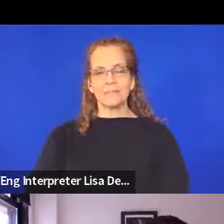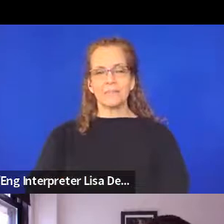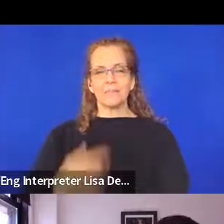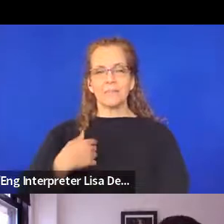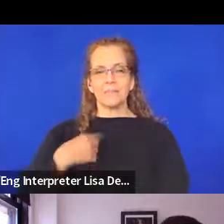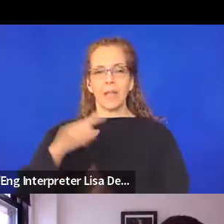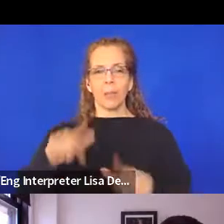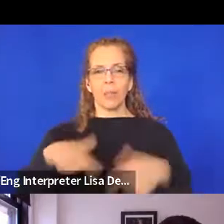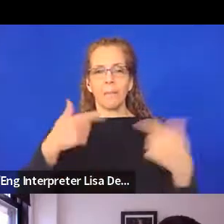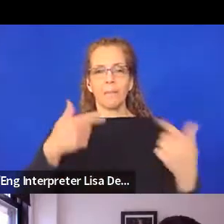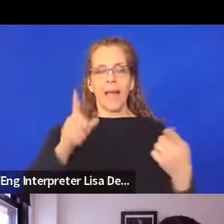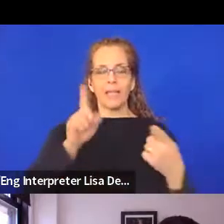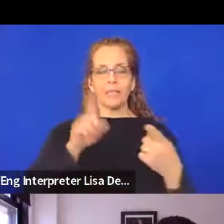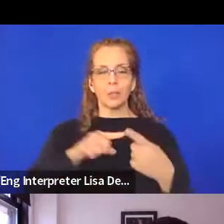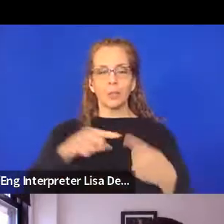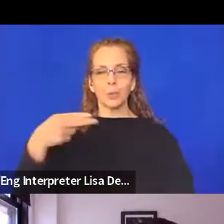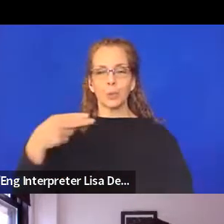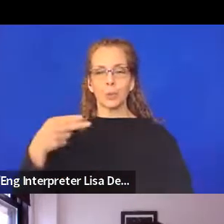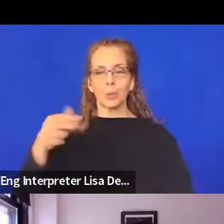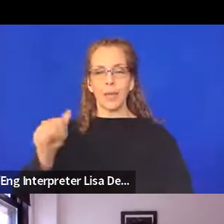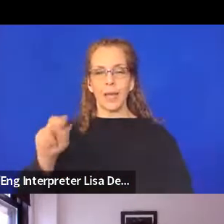will pass it to Hannah.